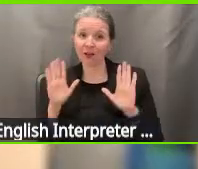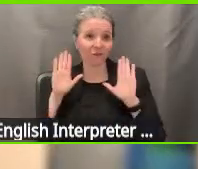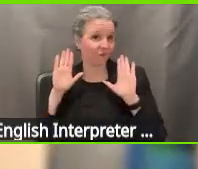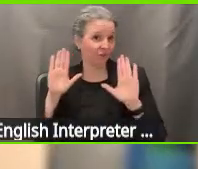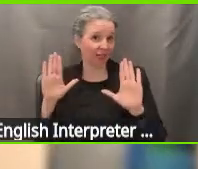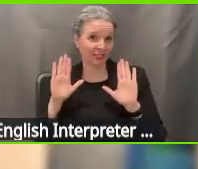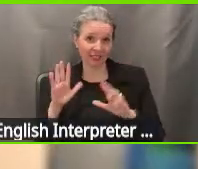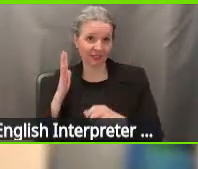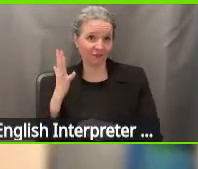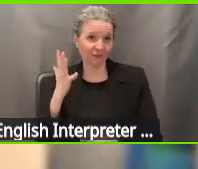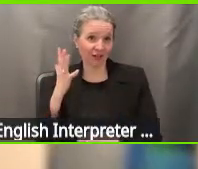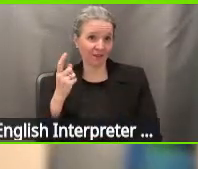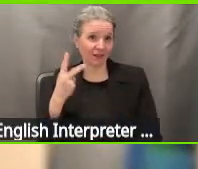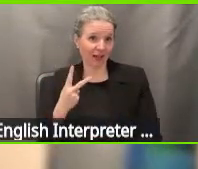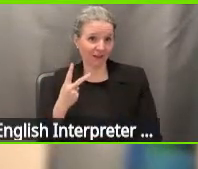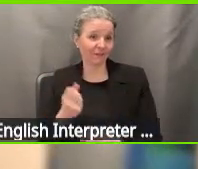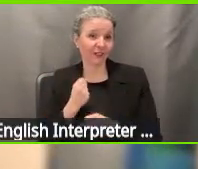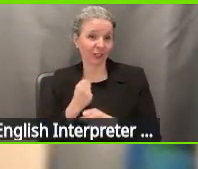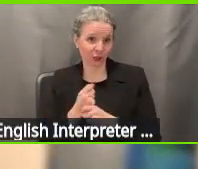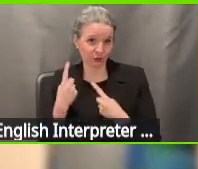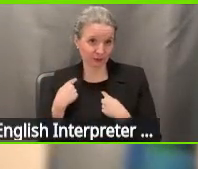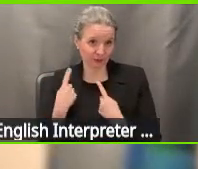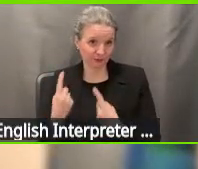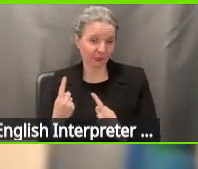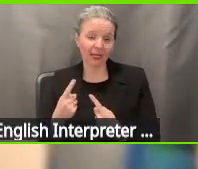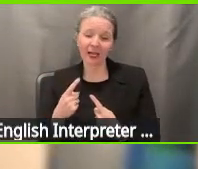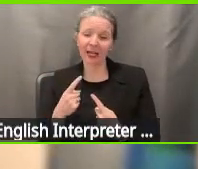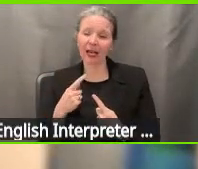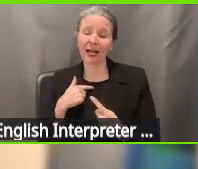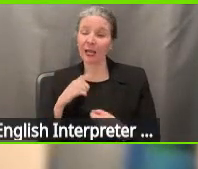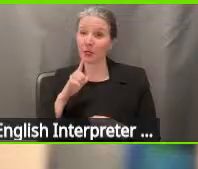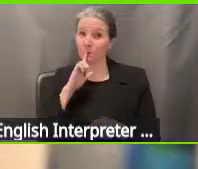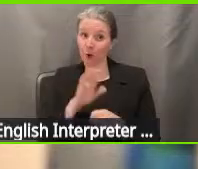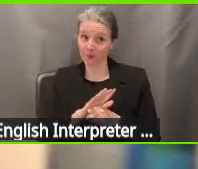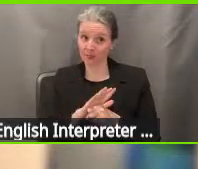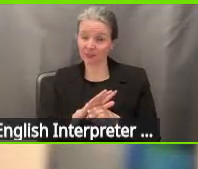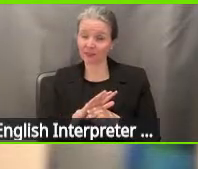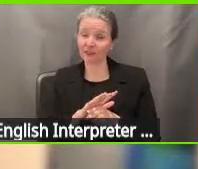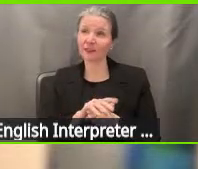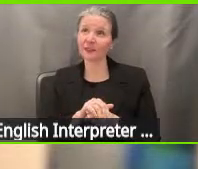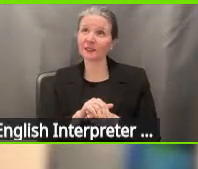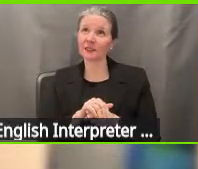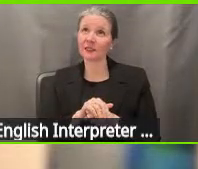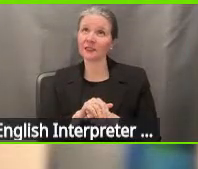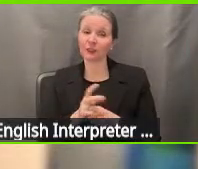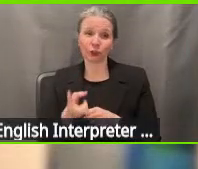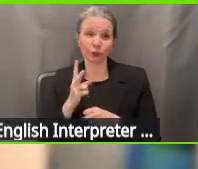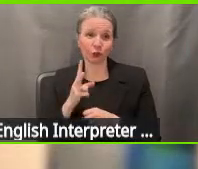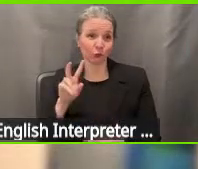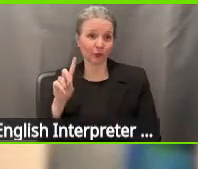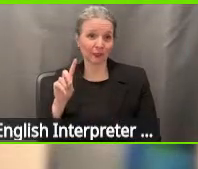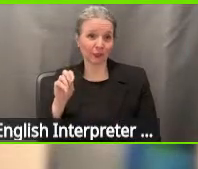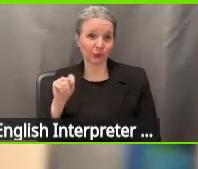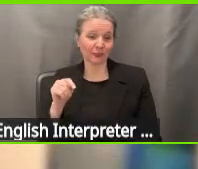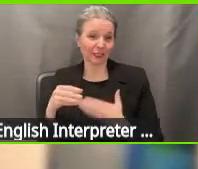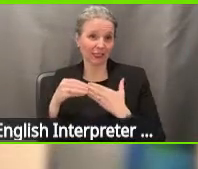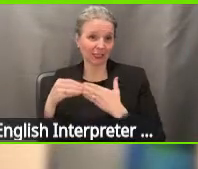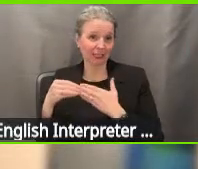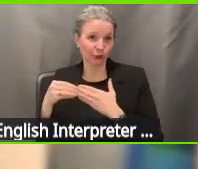fantastic 5.5 years. I had promised the two DOT leadership